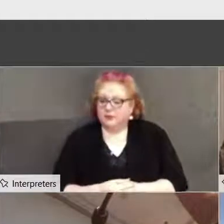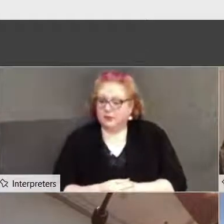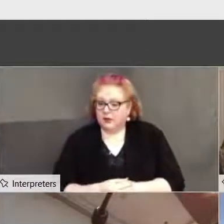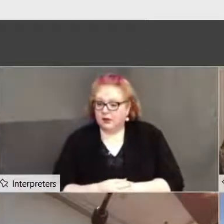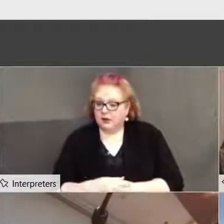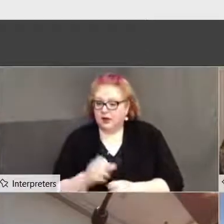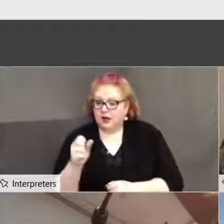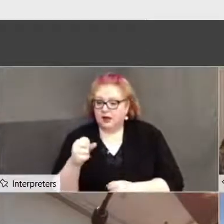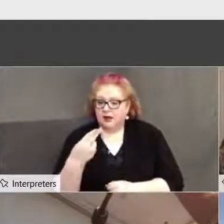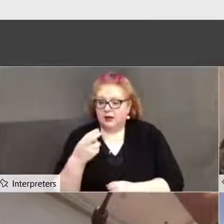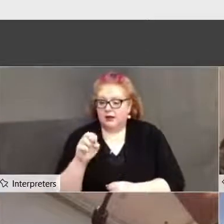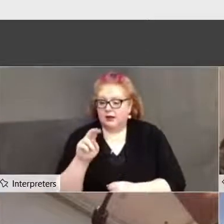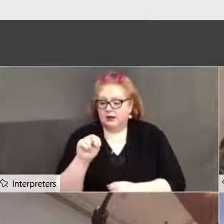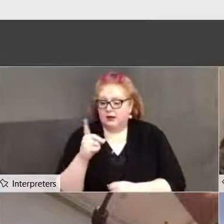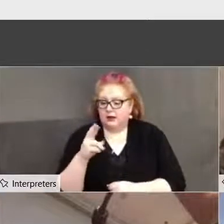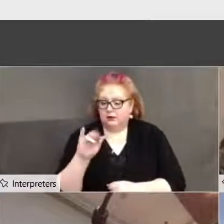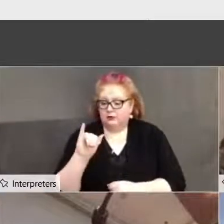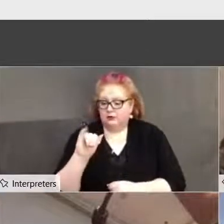Yes, Director Hendricks.